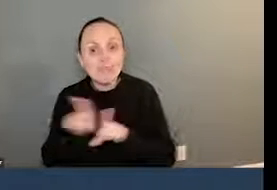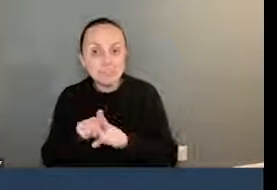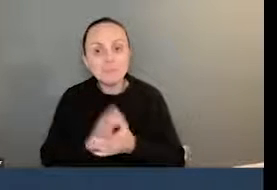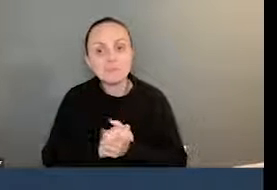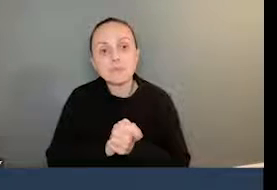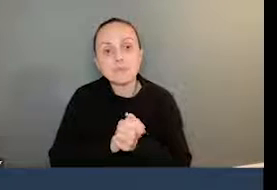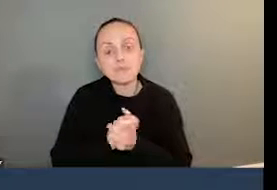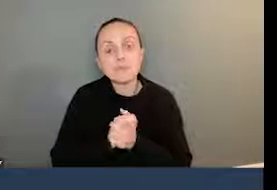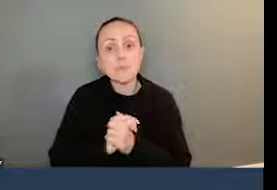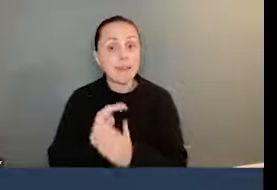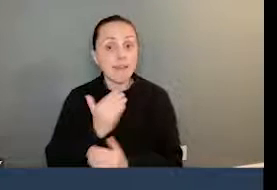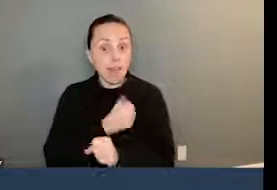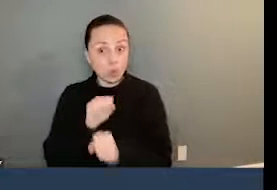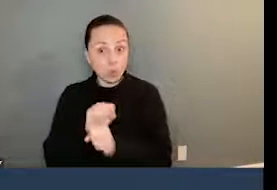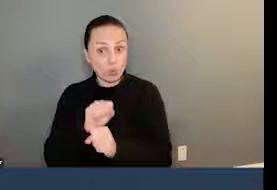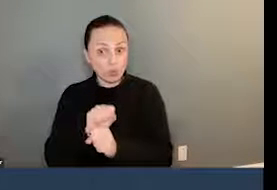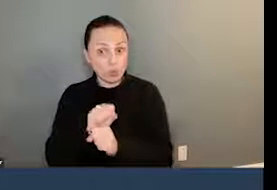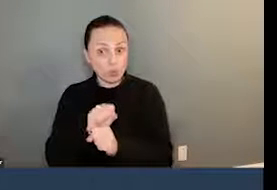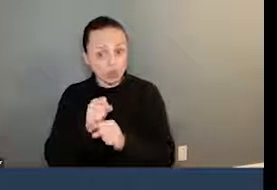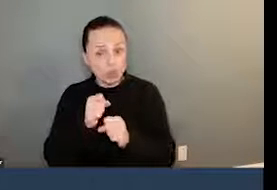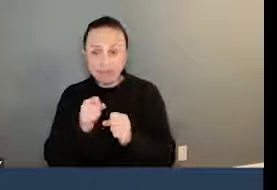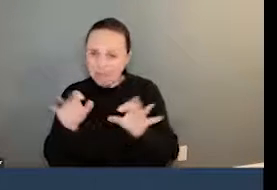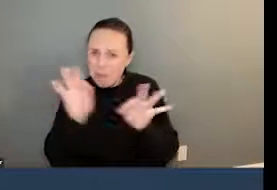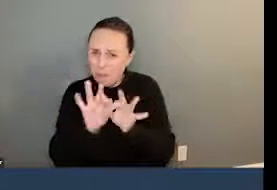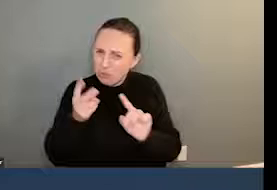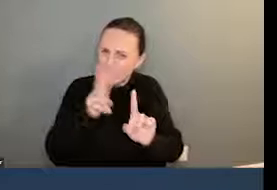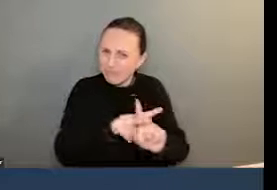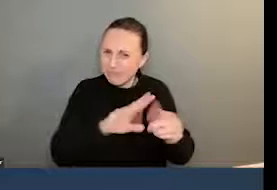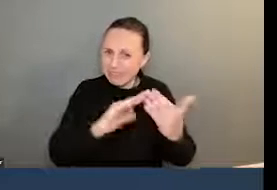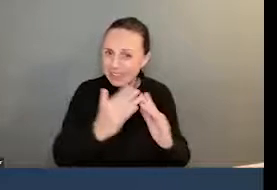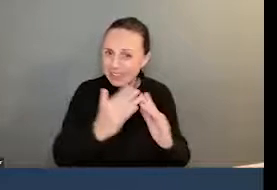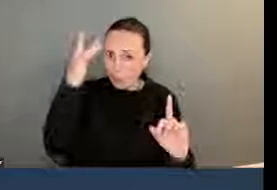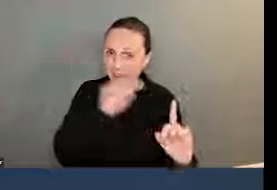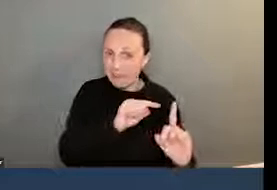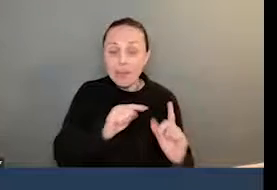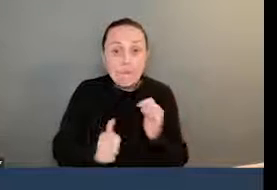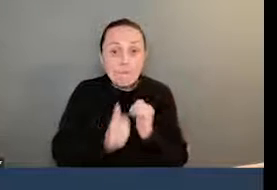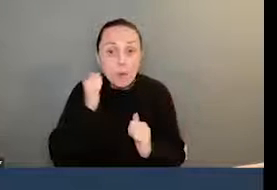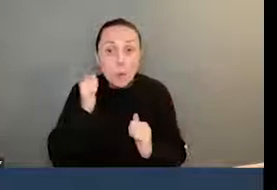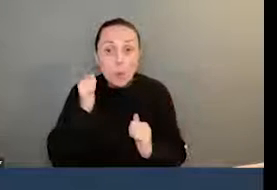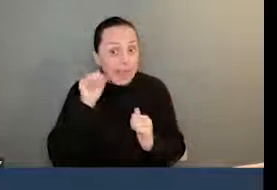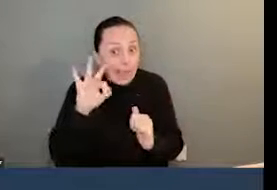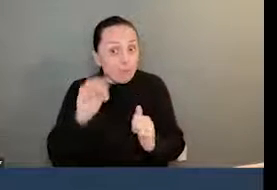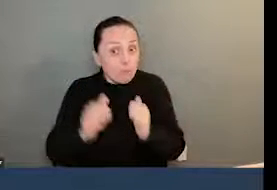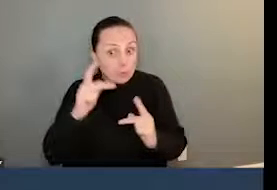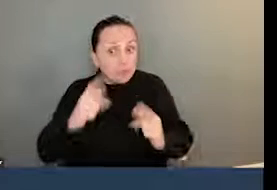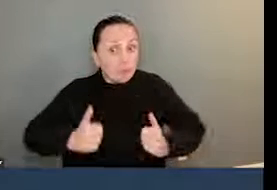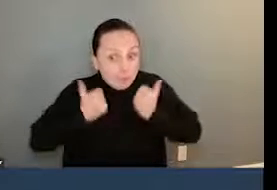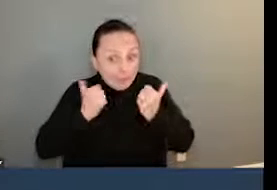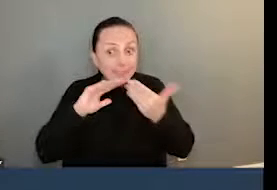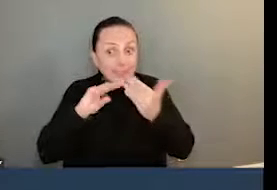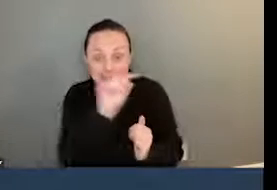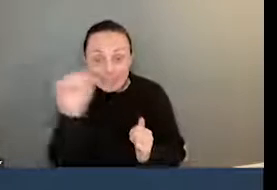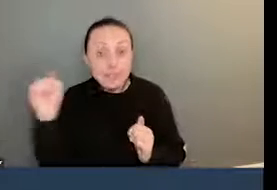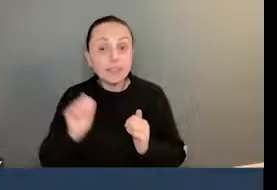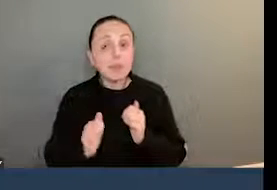the work that we do is important in cities. Why? Because if most of the human population is in cities, and most